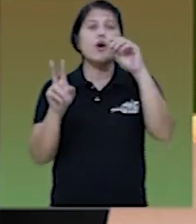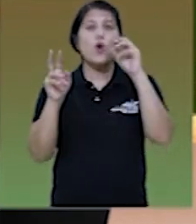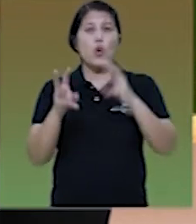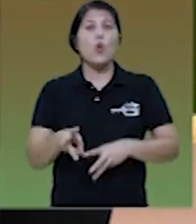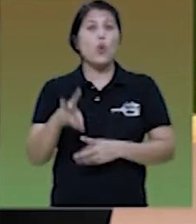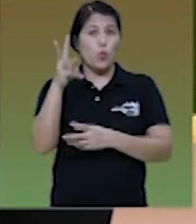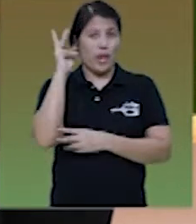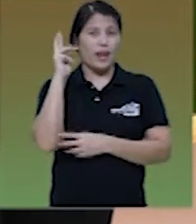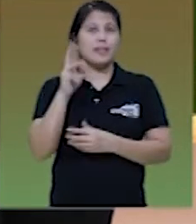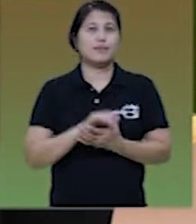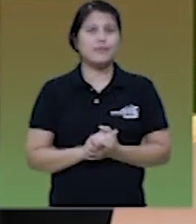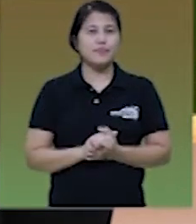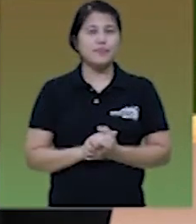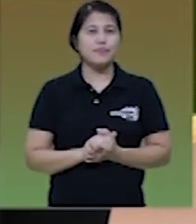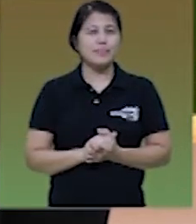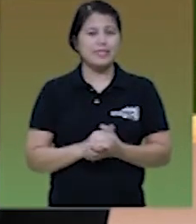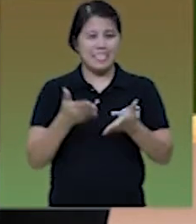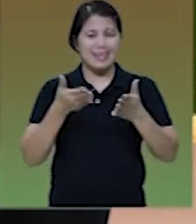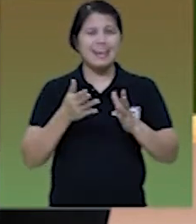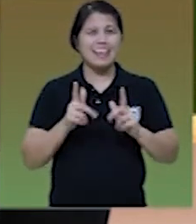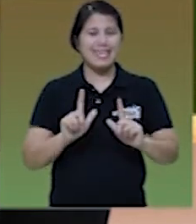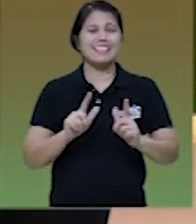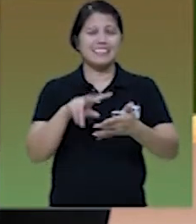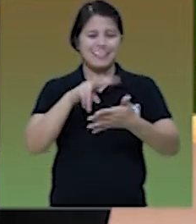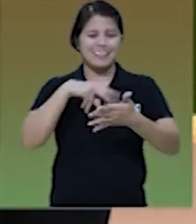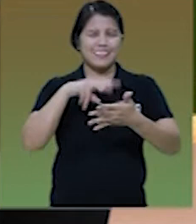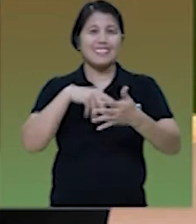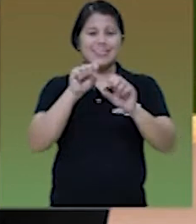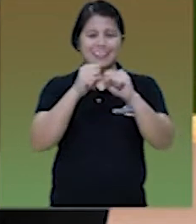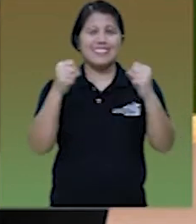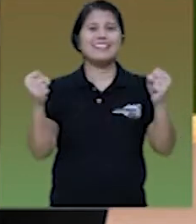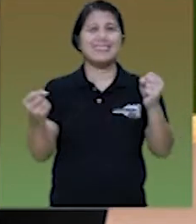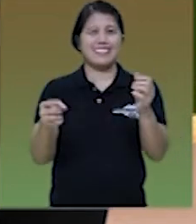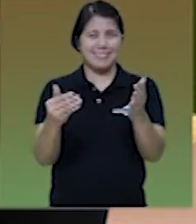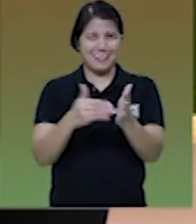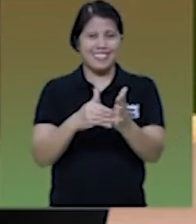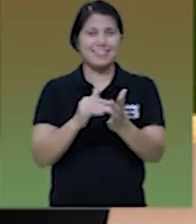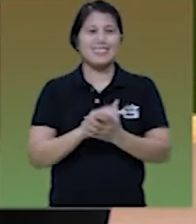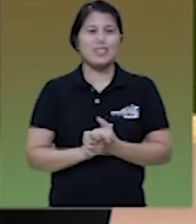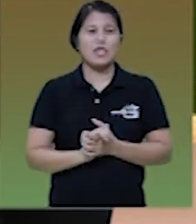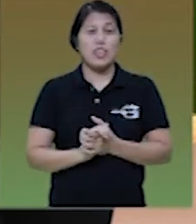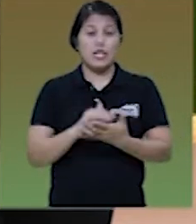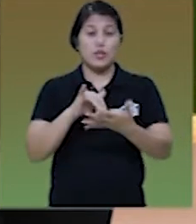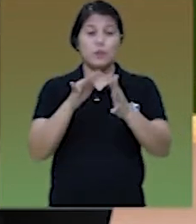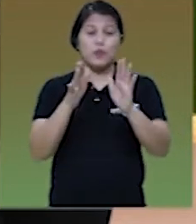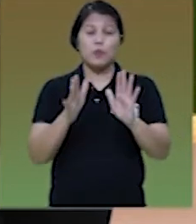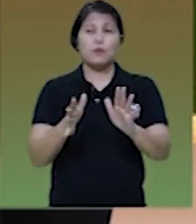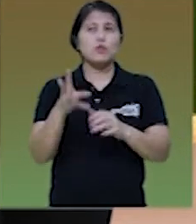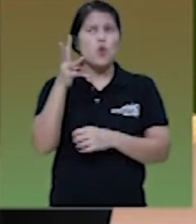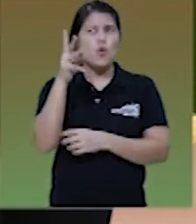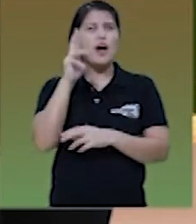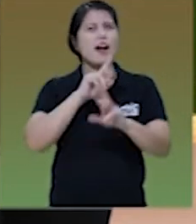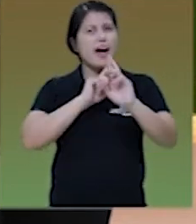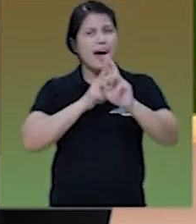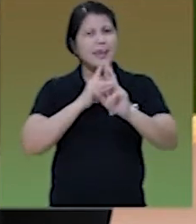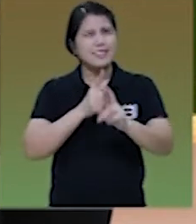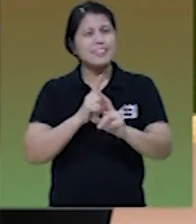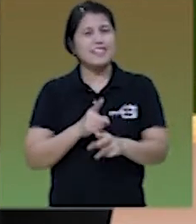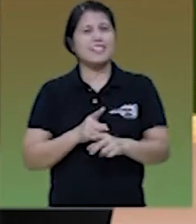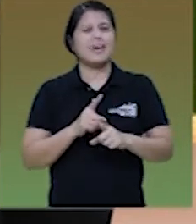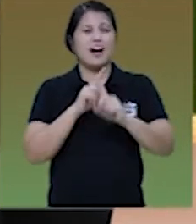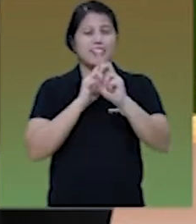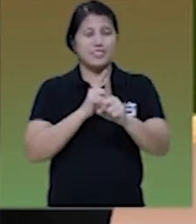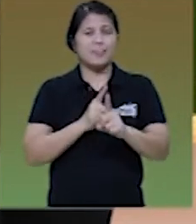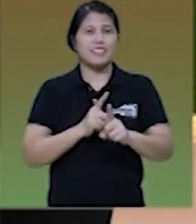where. Let's read the sentence once more. The pupils were answering